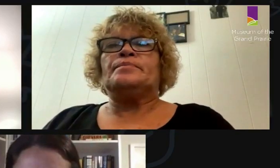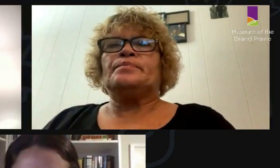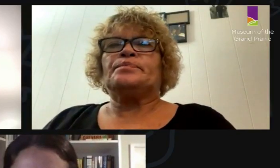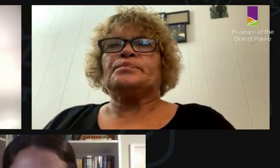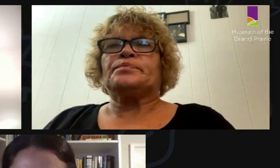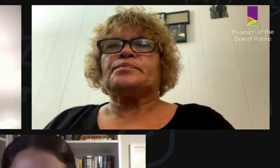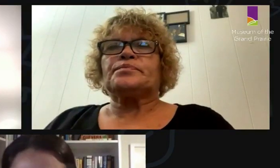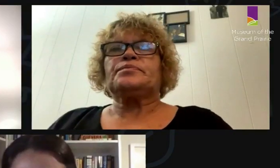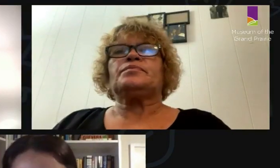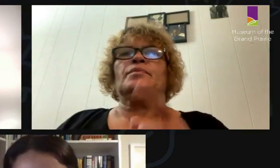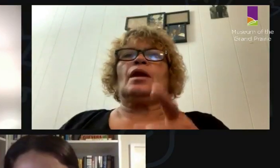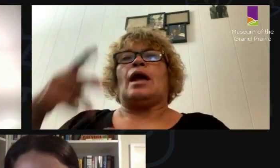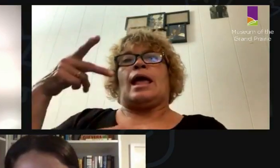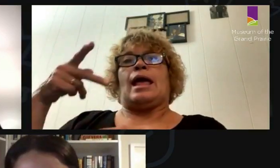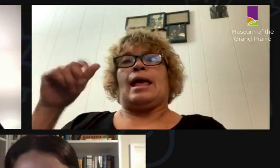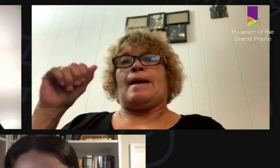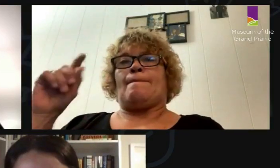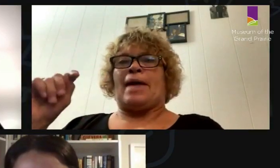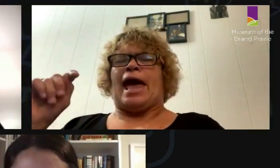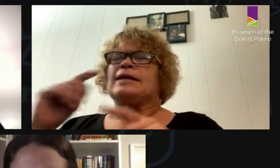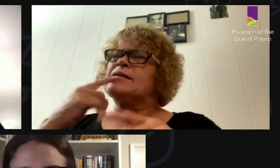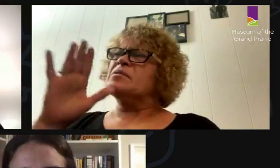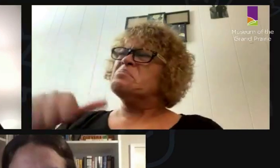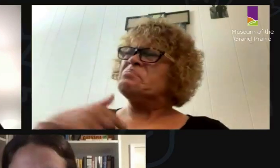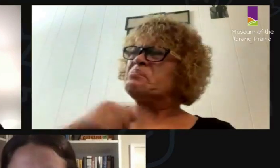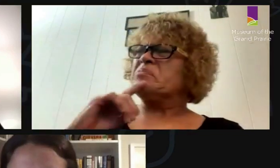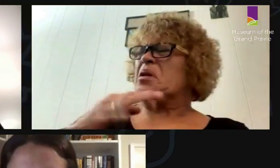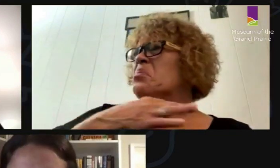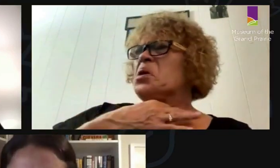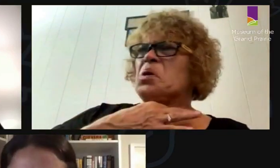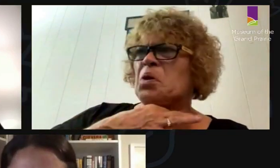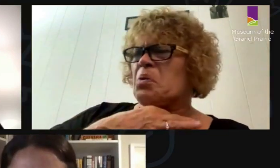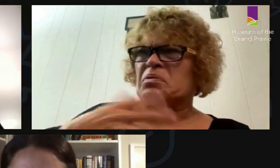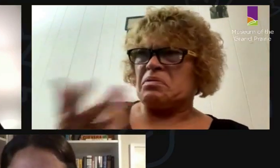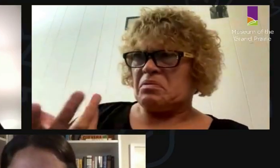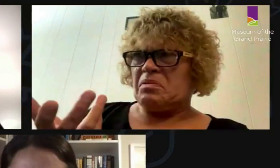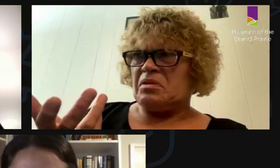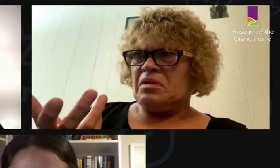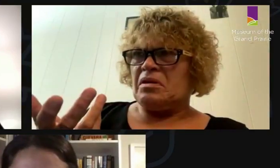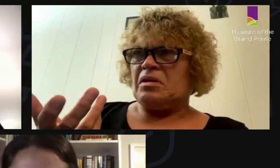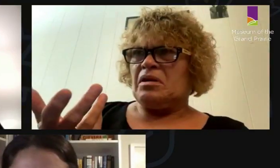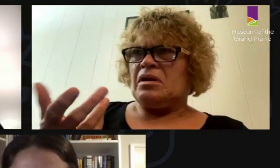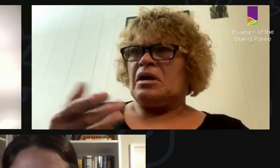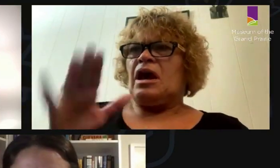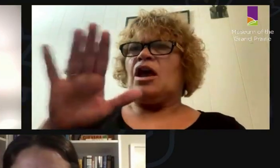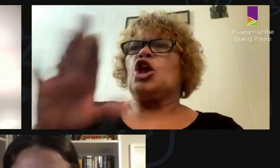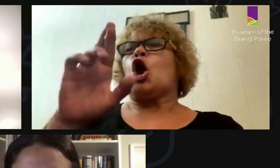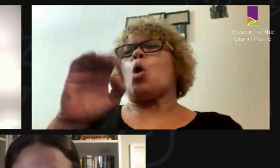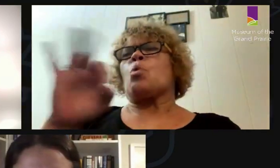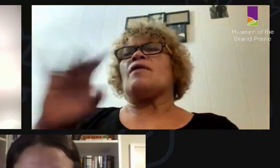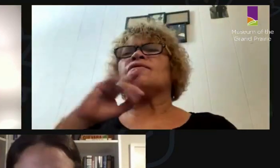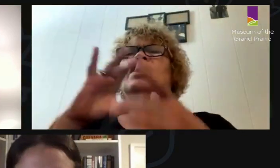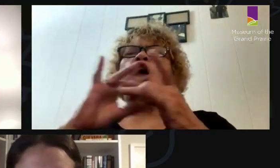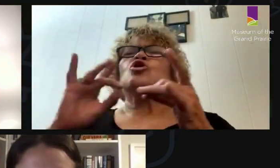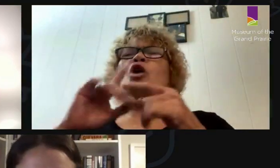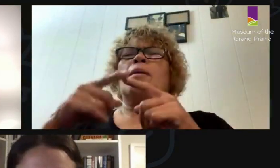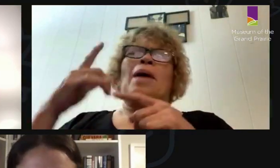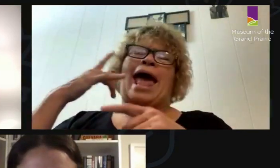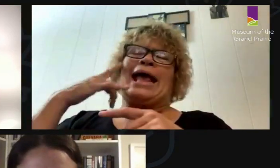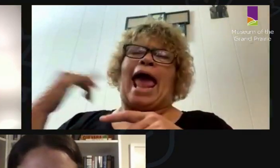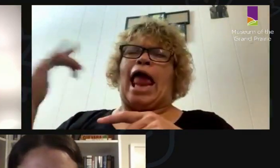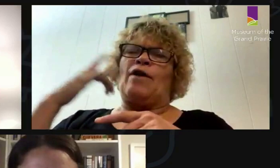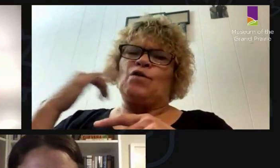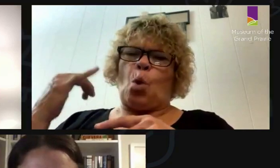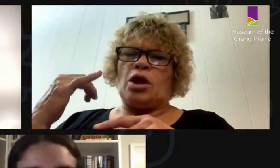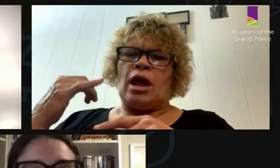Just, I was curious, is, of course, you referenced California just being far